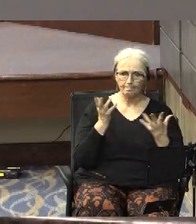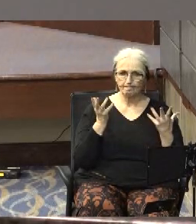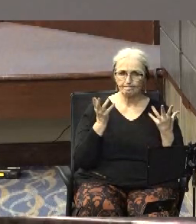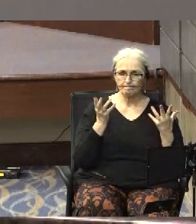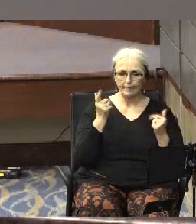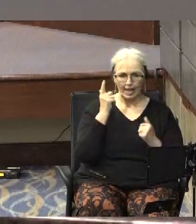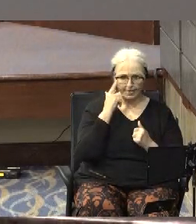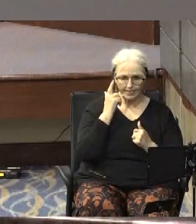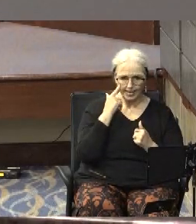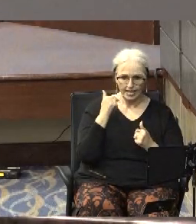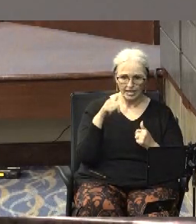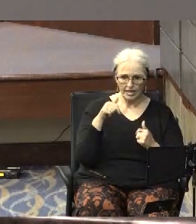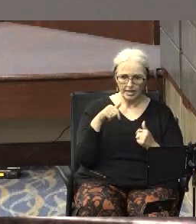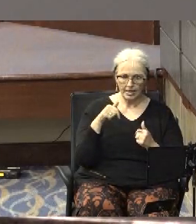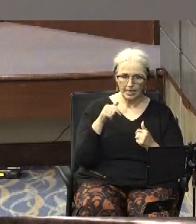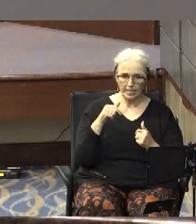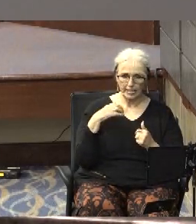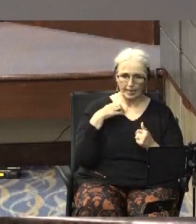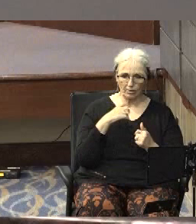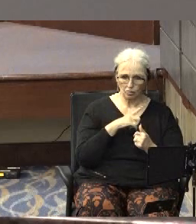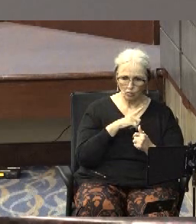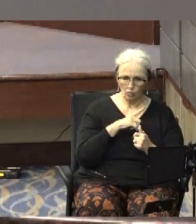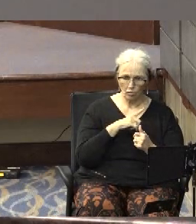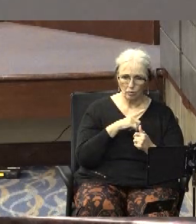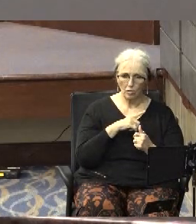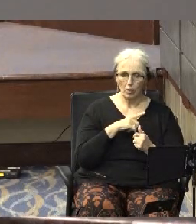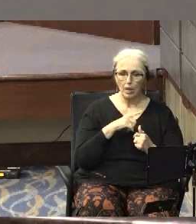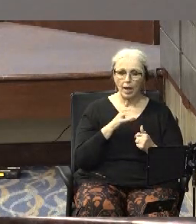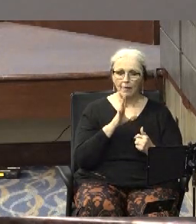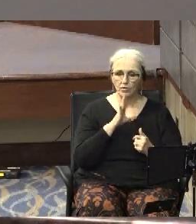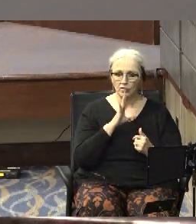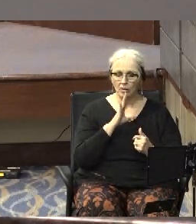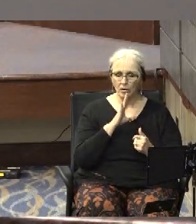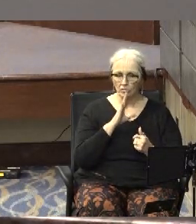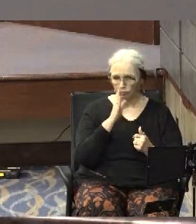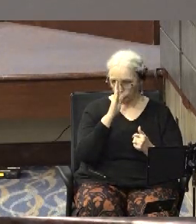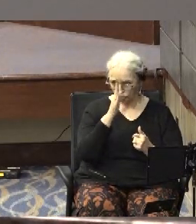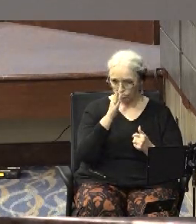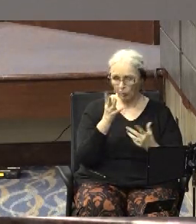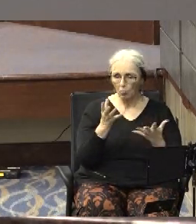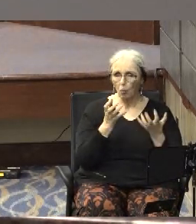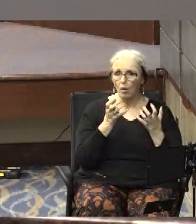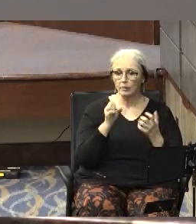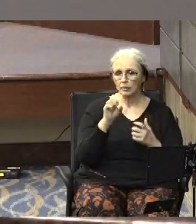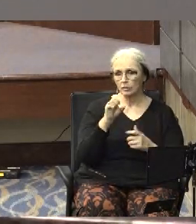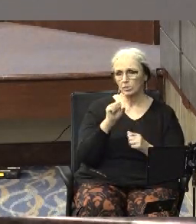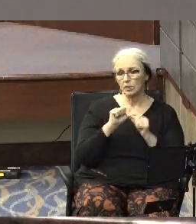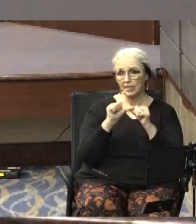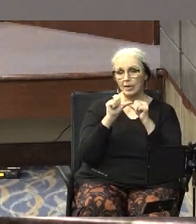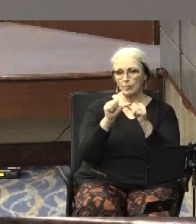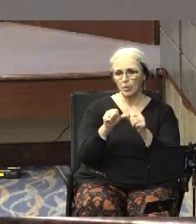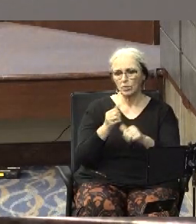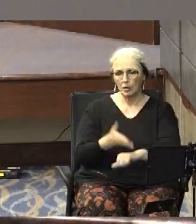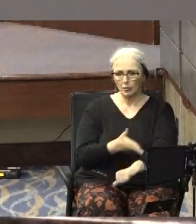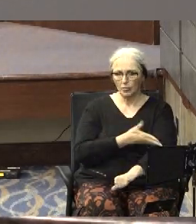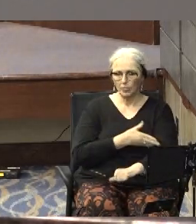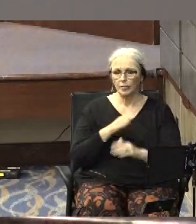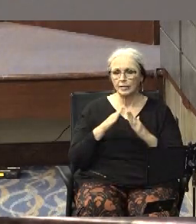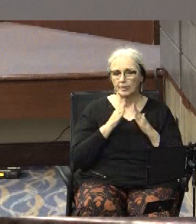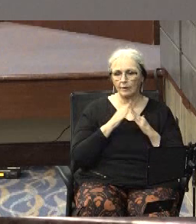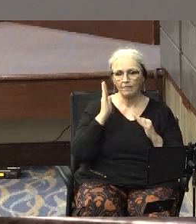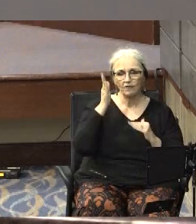I think this council more than most has spoken out on sustainability and are trying to do things to better our city for the